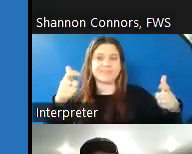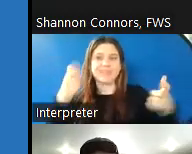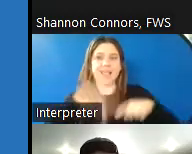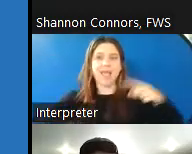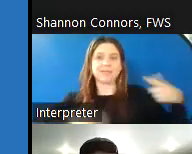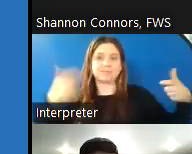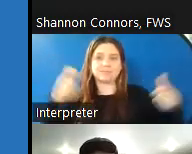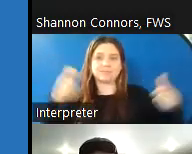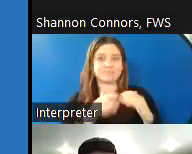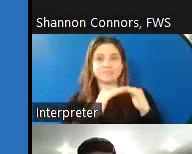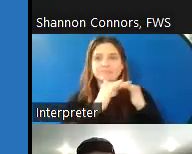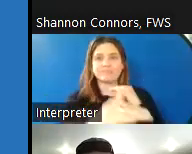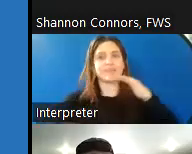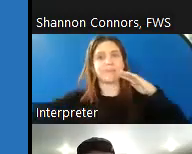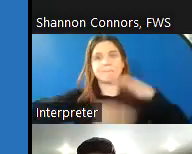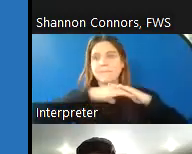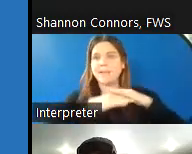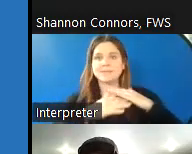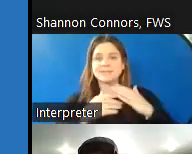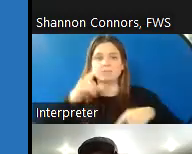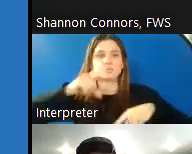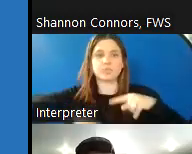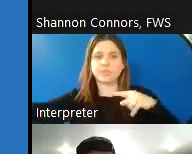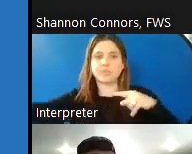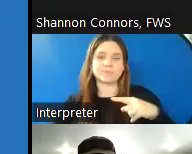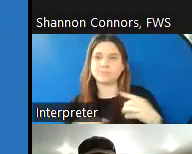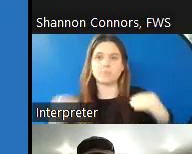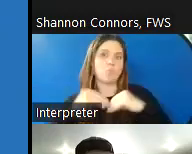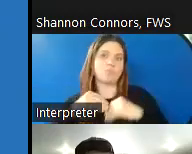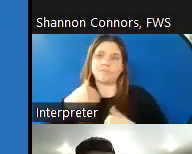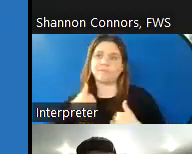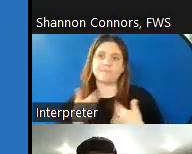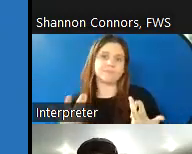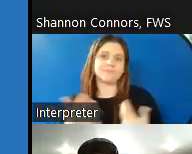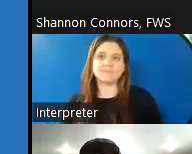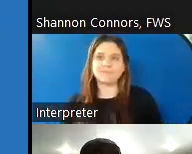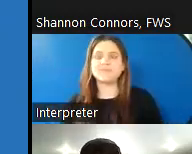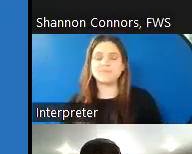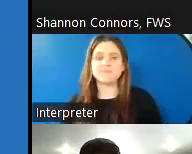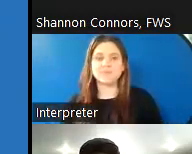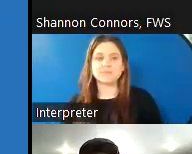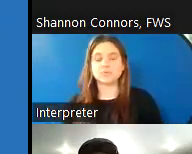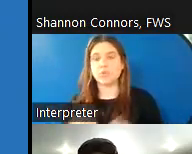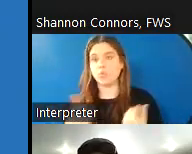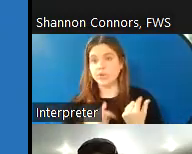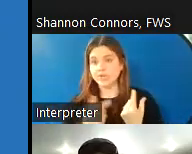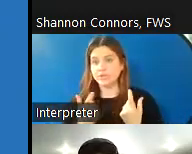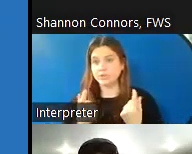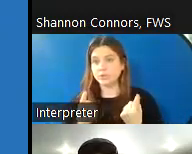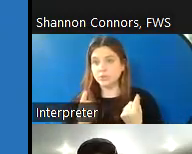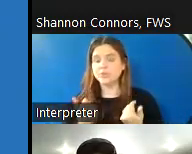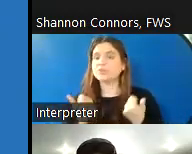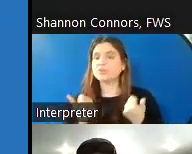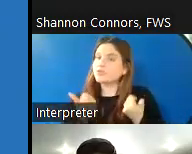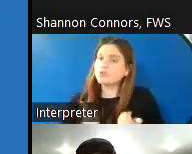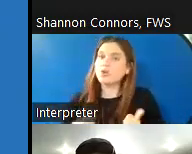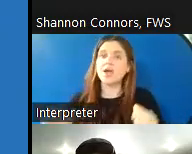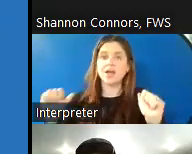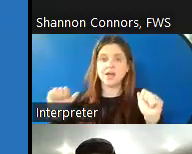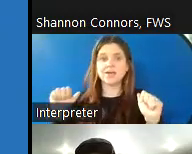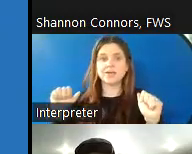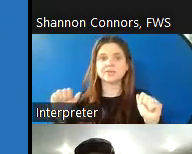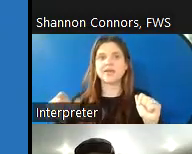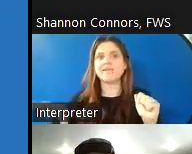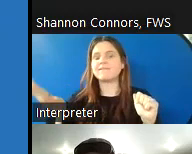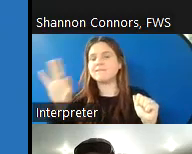max capacity in some of these areas. So what we tried to do is find some areas of key